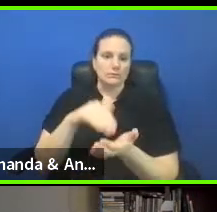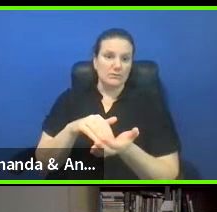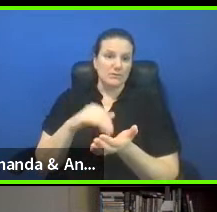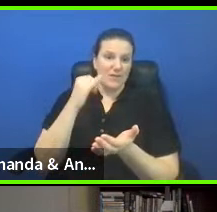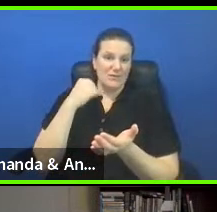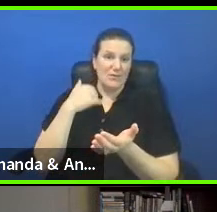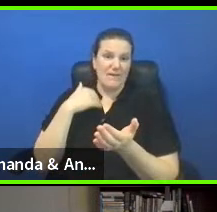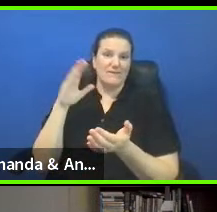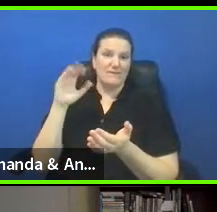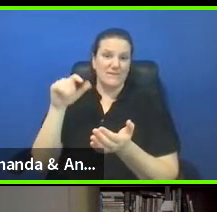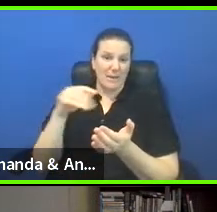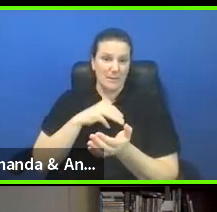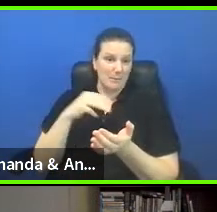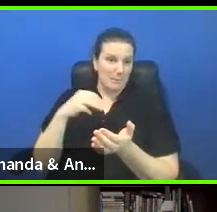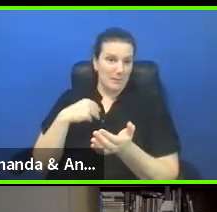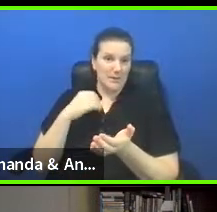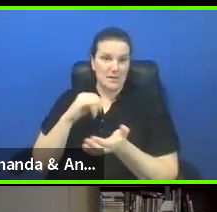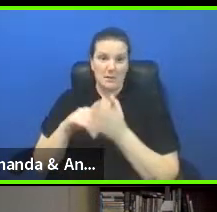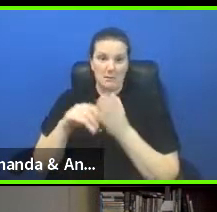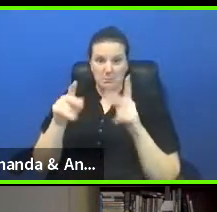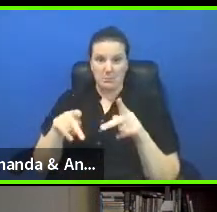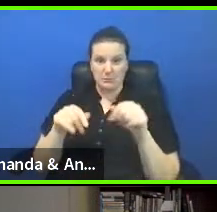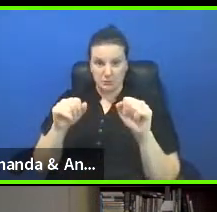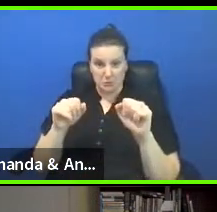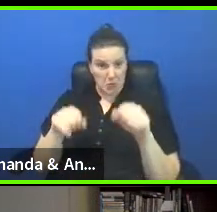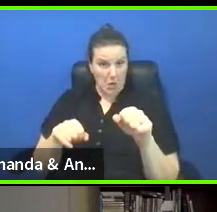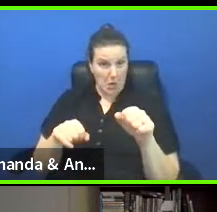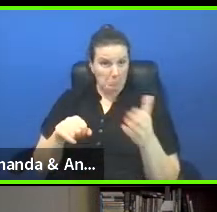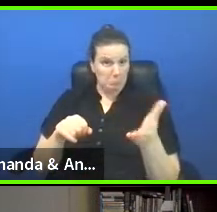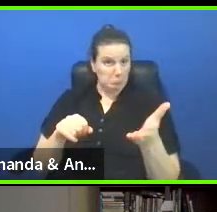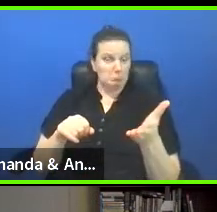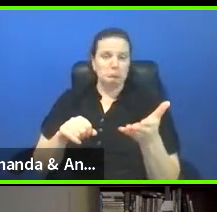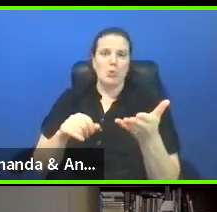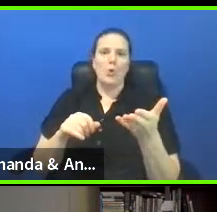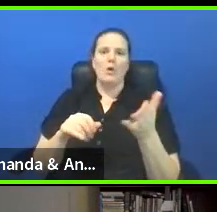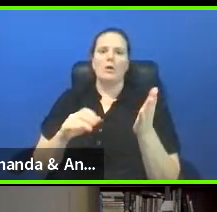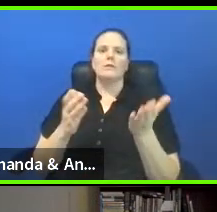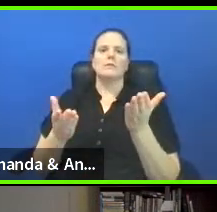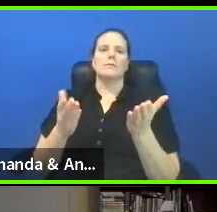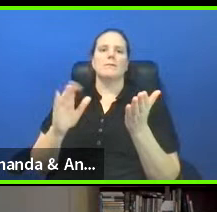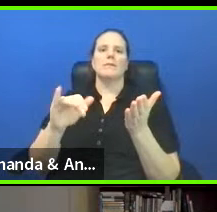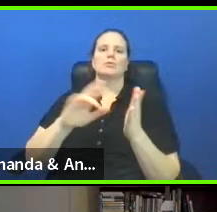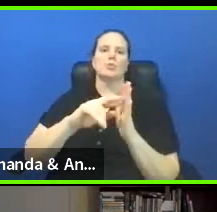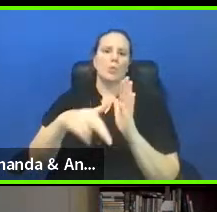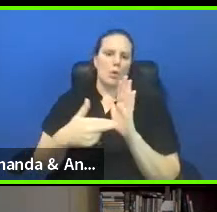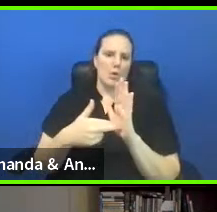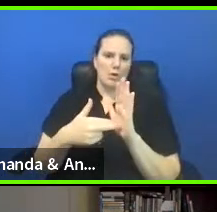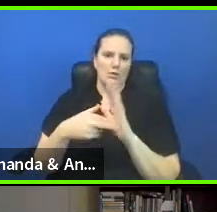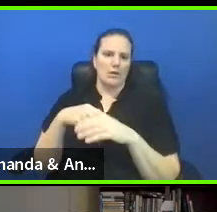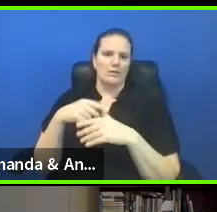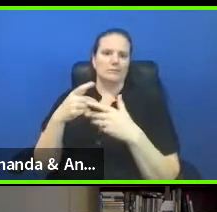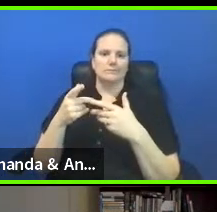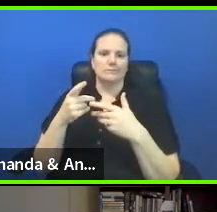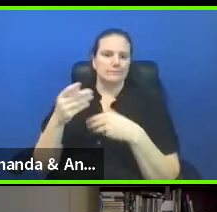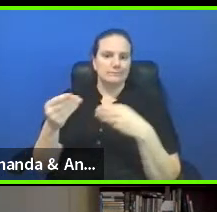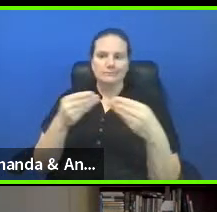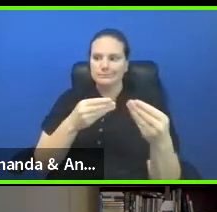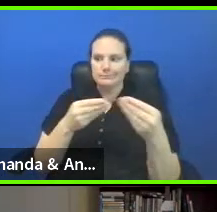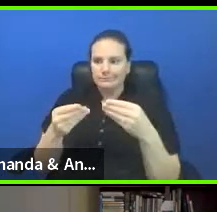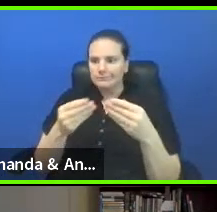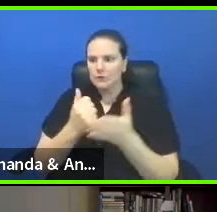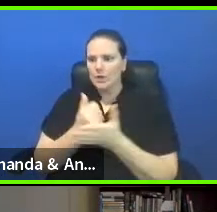a CAG member, maybe that person can do that, or maybe that would be your role as convener to provide